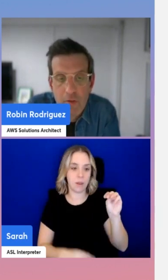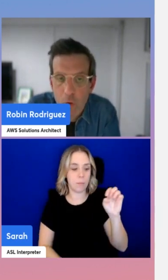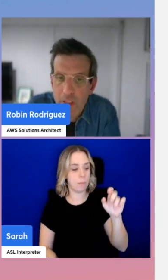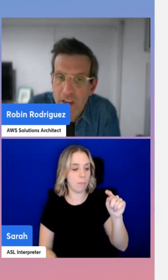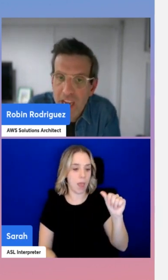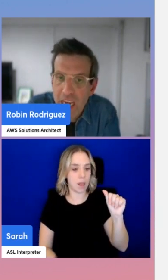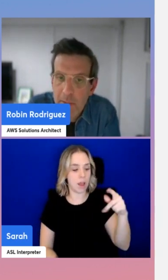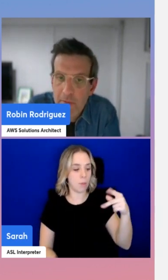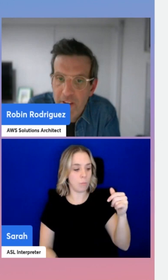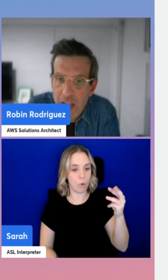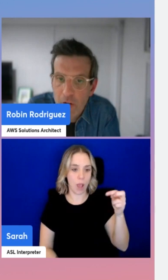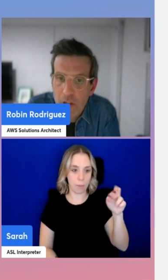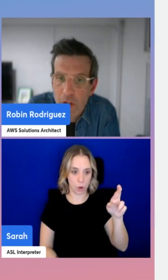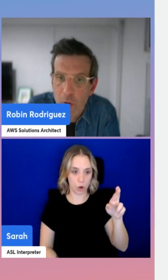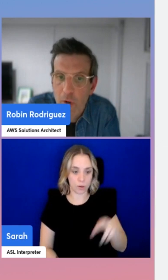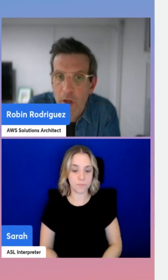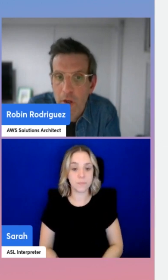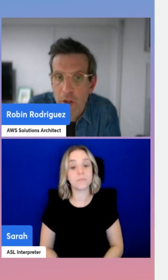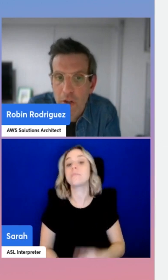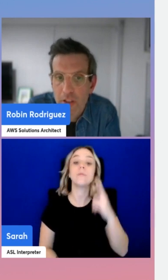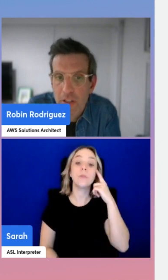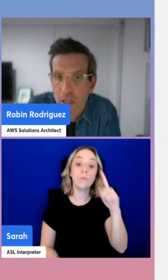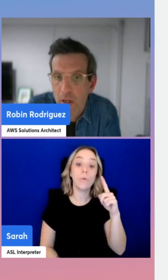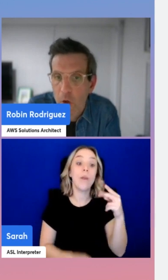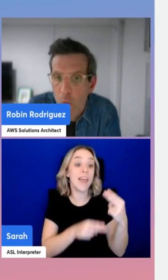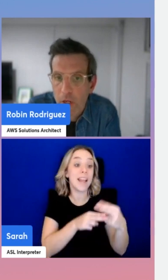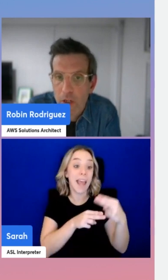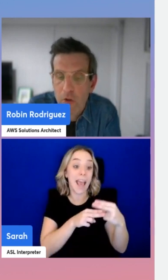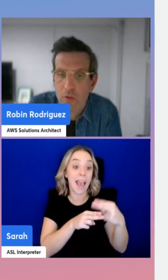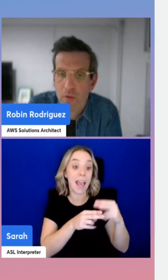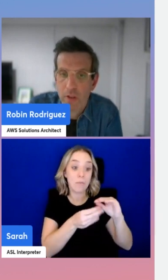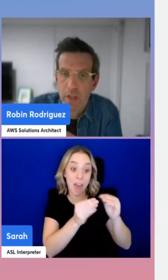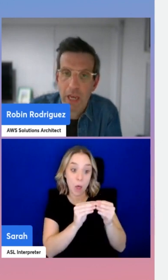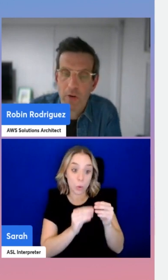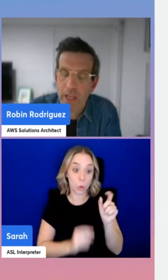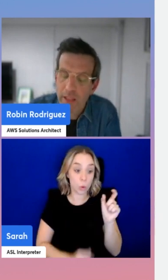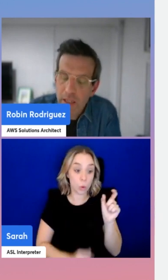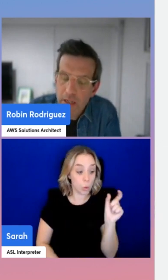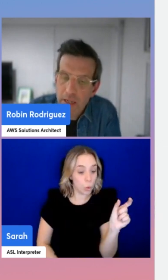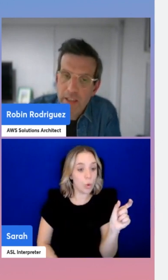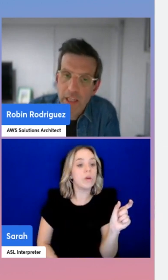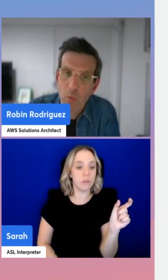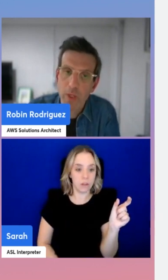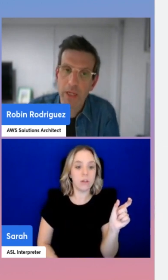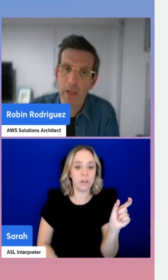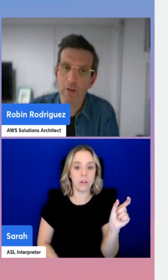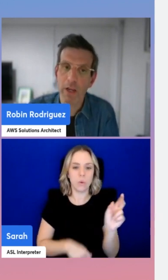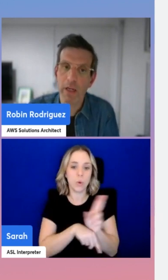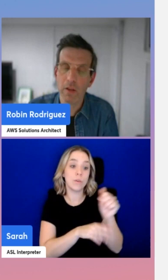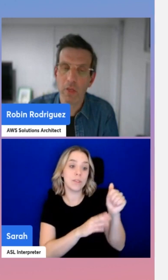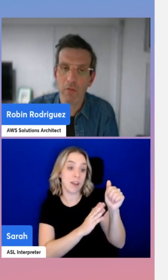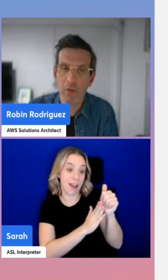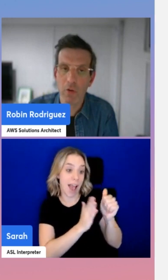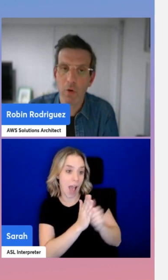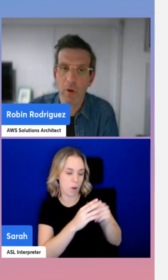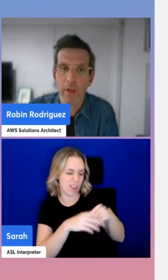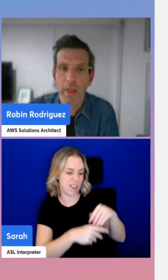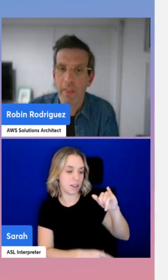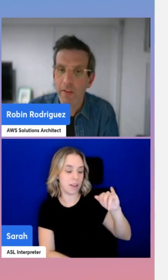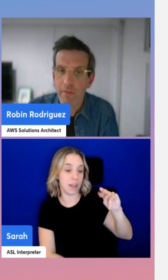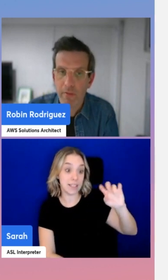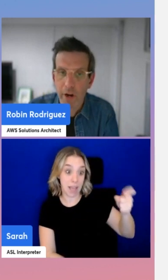then for the name value, you can see we use a count in the index and we iterate